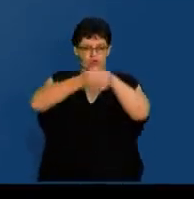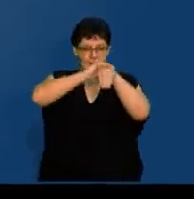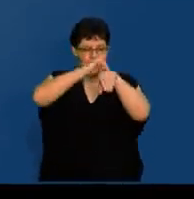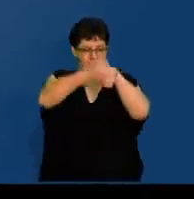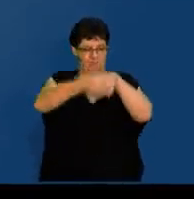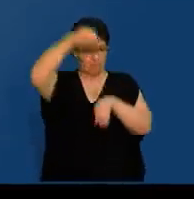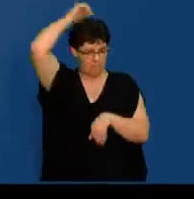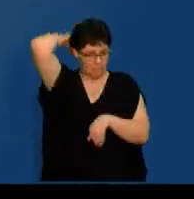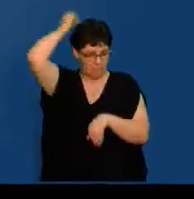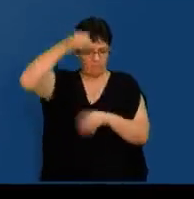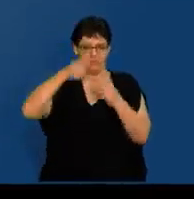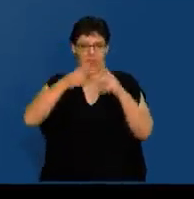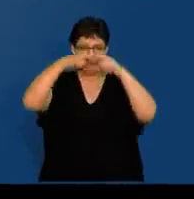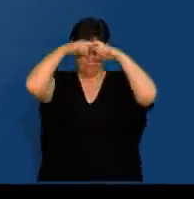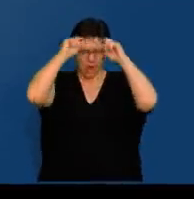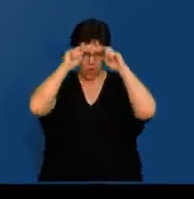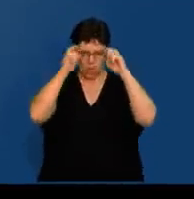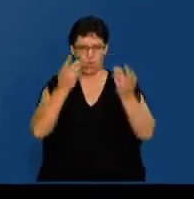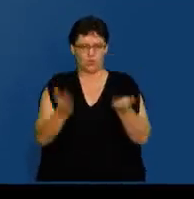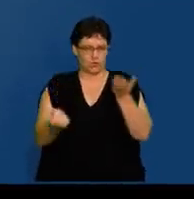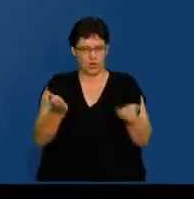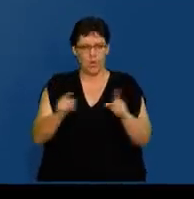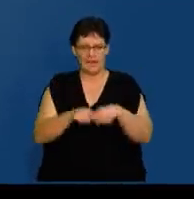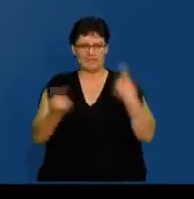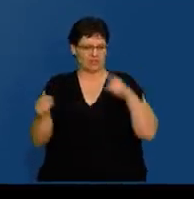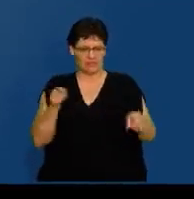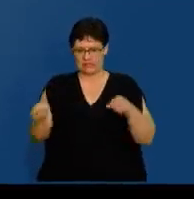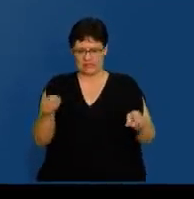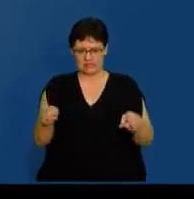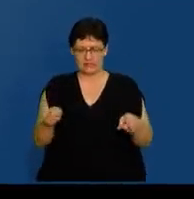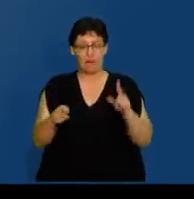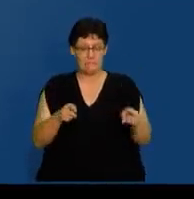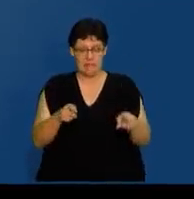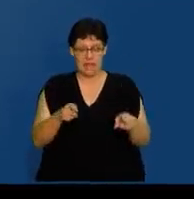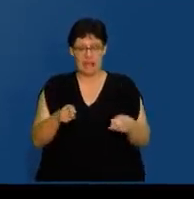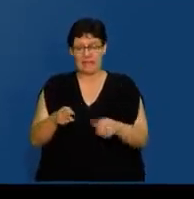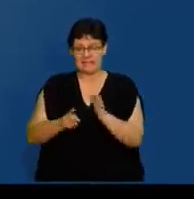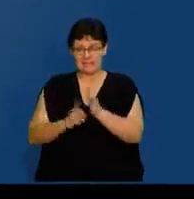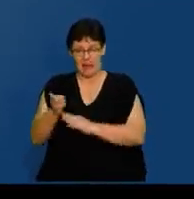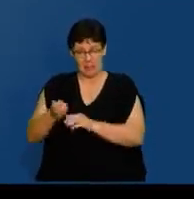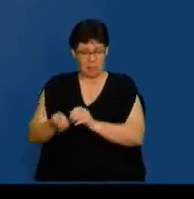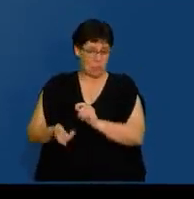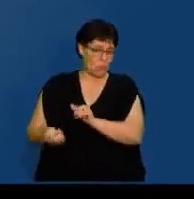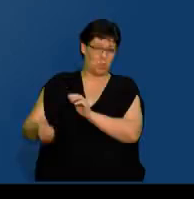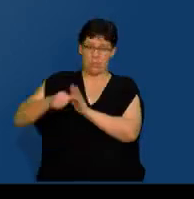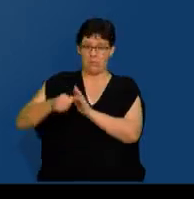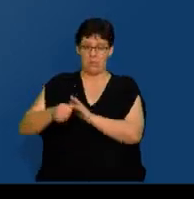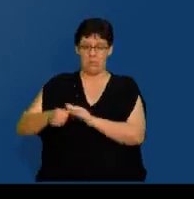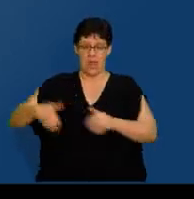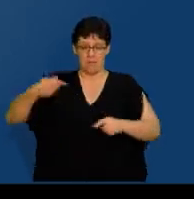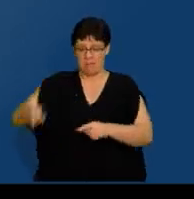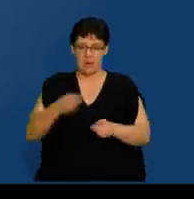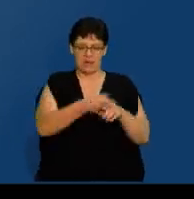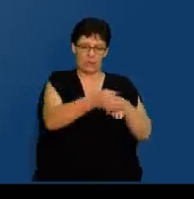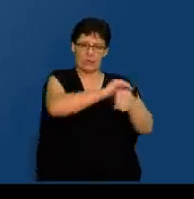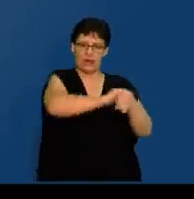can compare the brow ridges in terms of being defined and well developed in the African apes. We also